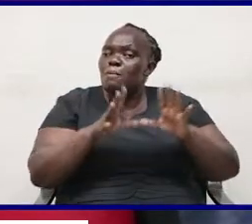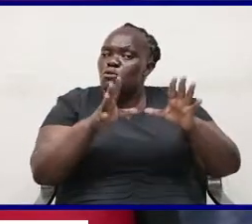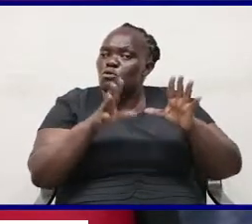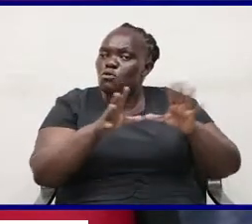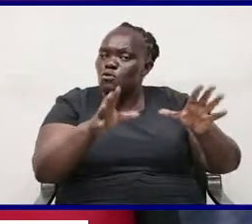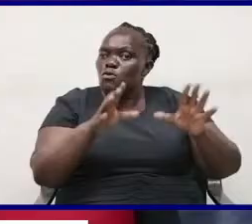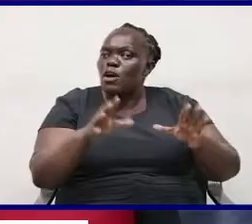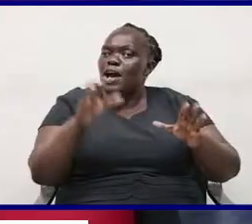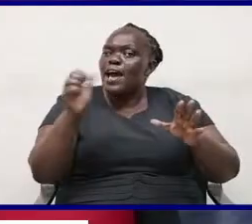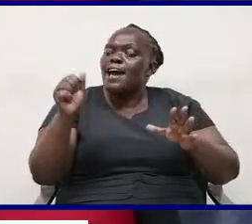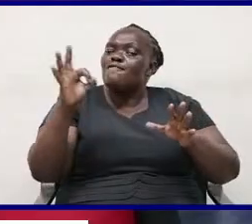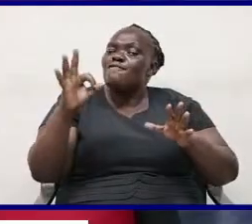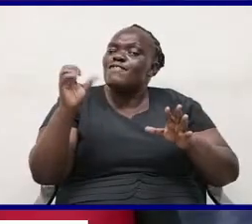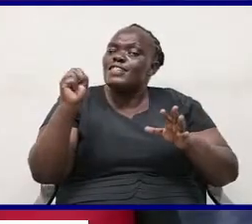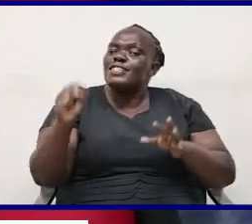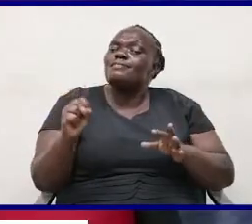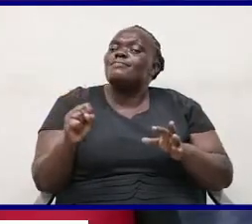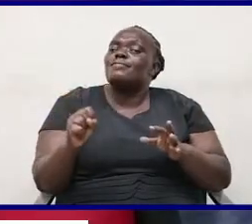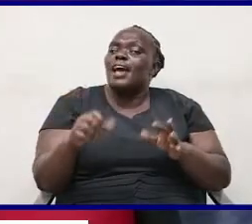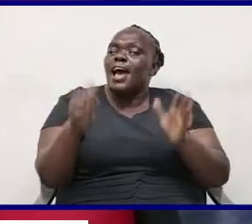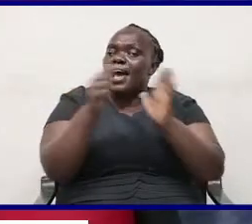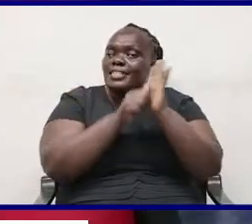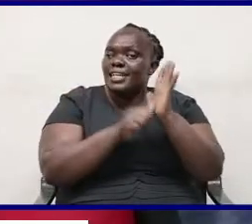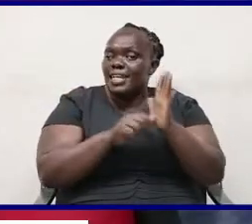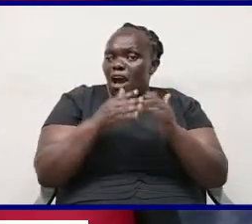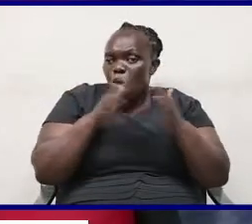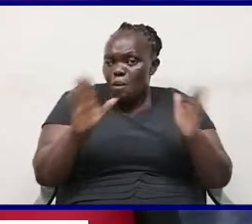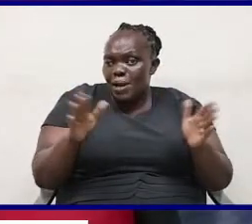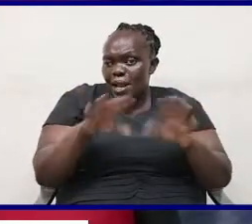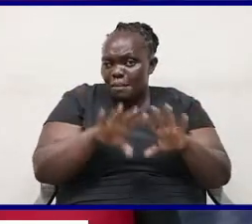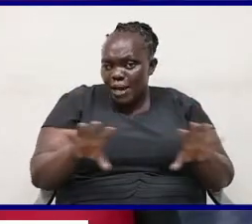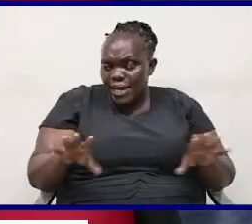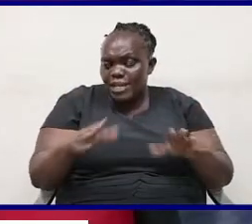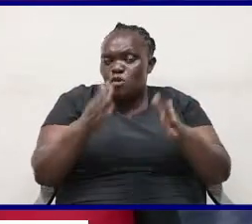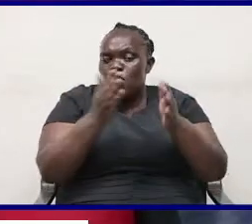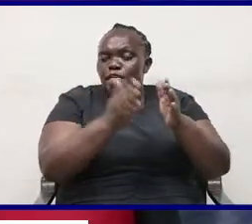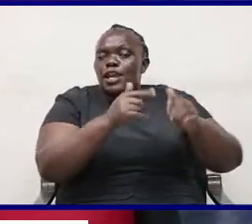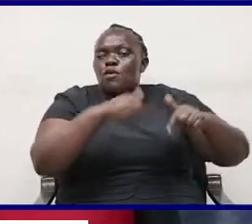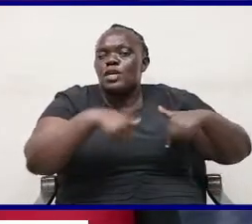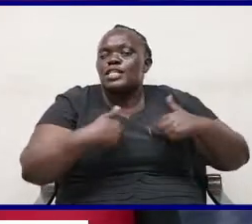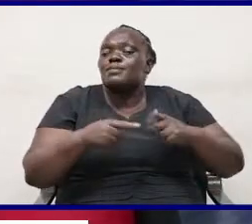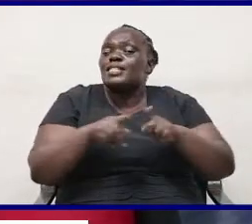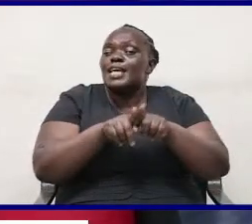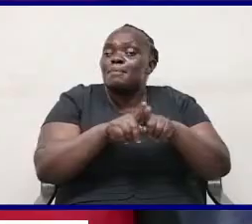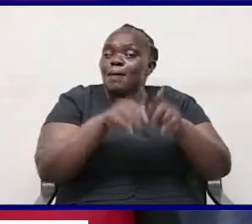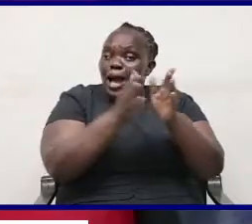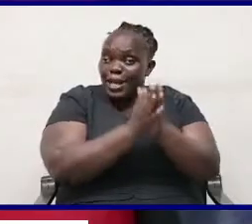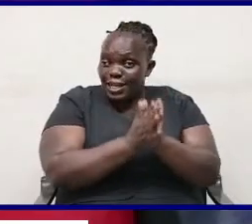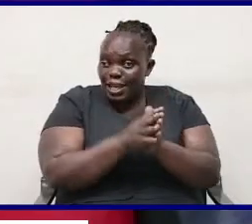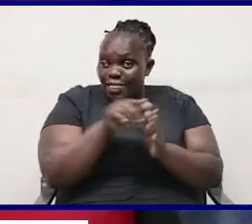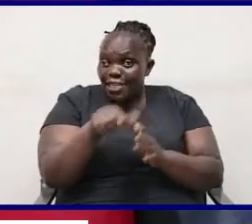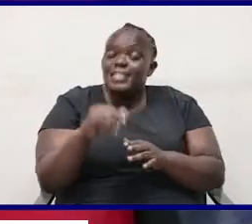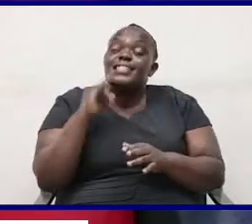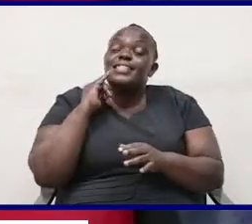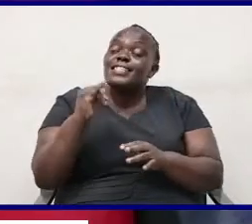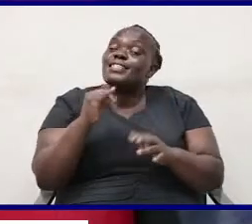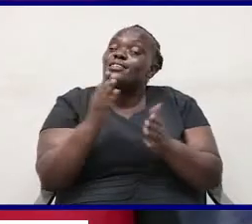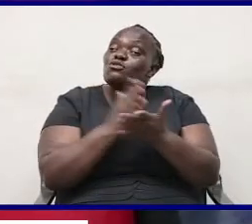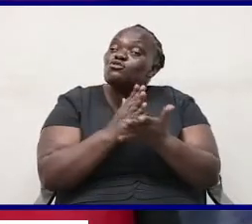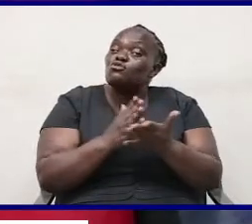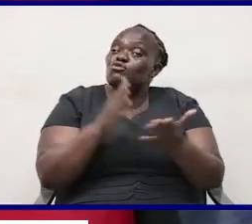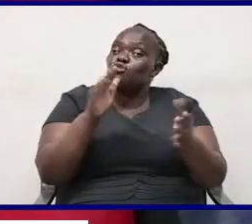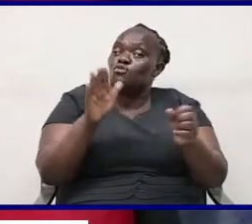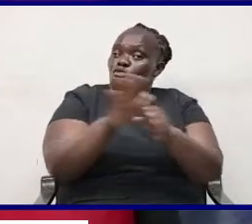the AFCFTA agenda so that we open up markets within ourselves. And this is